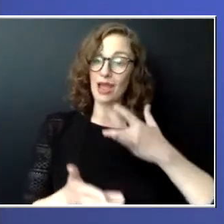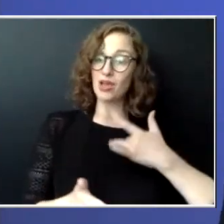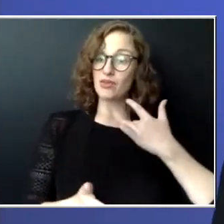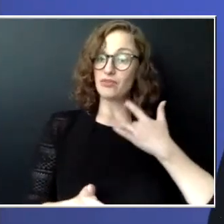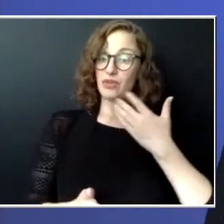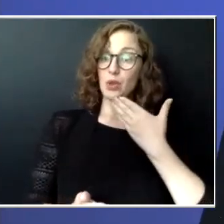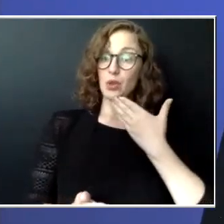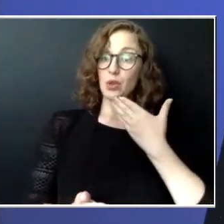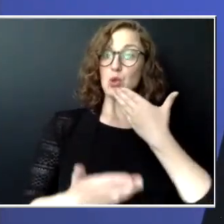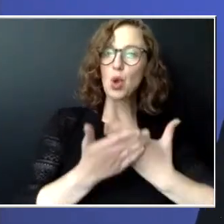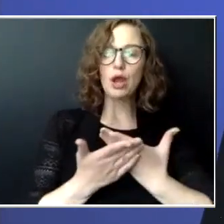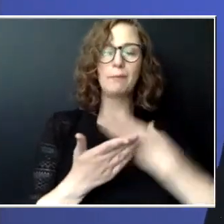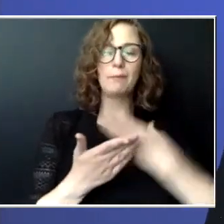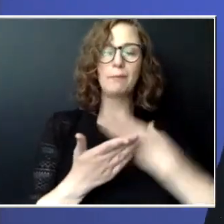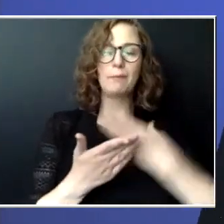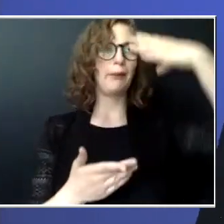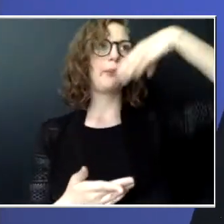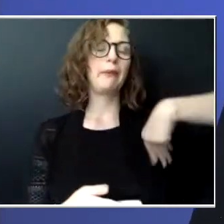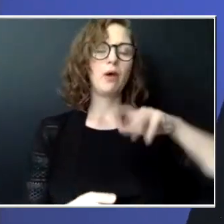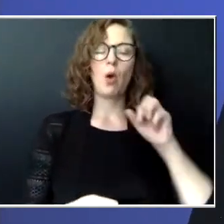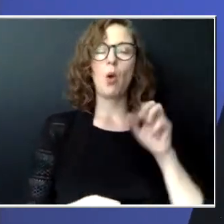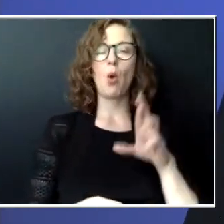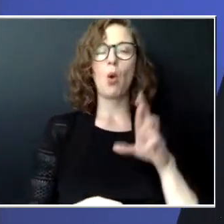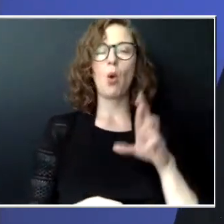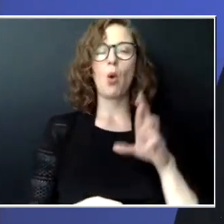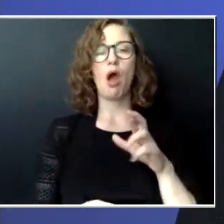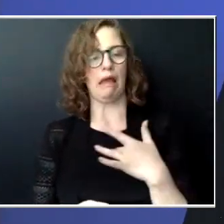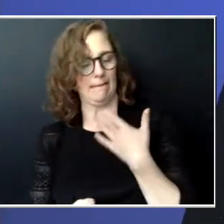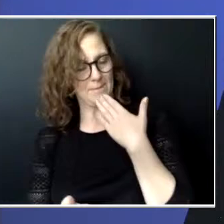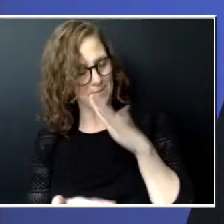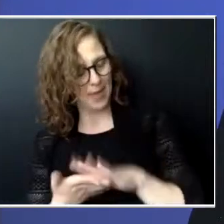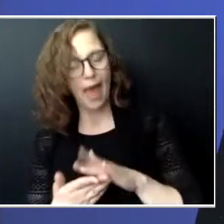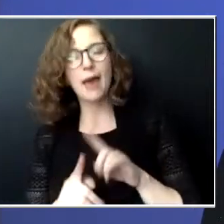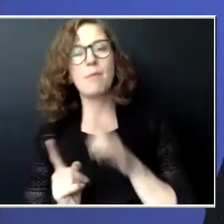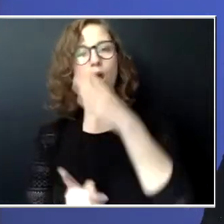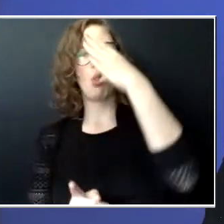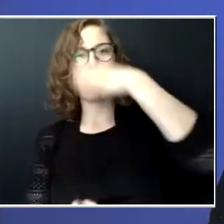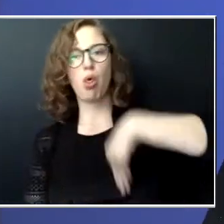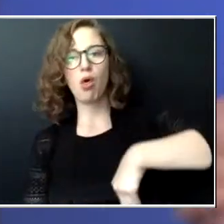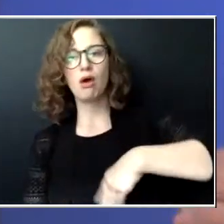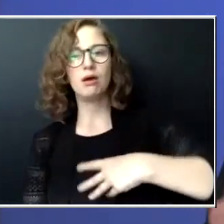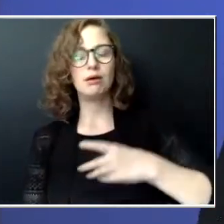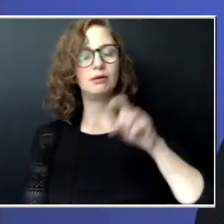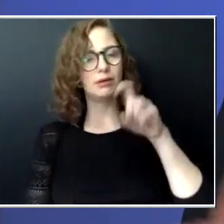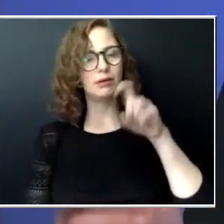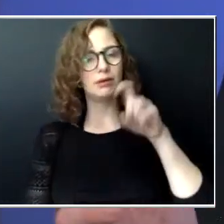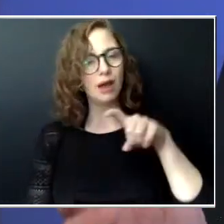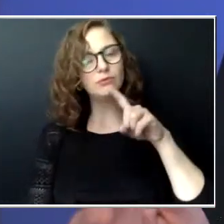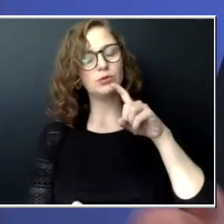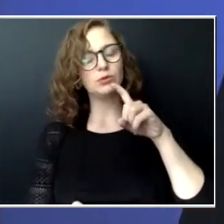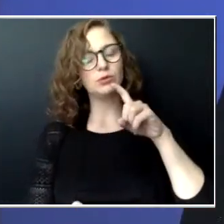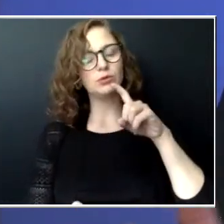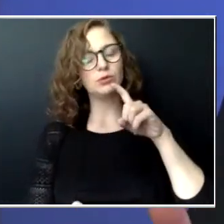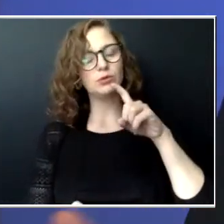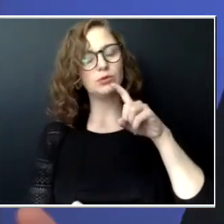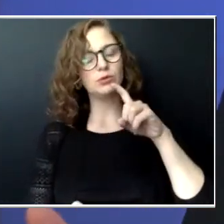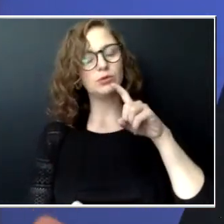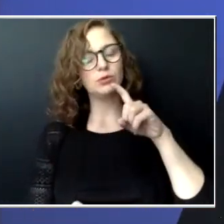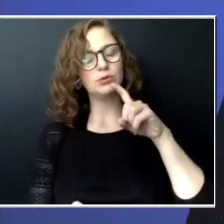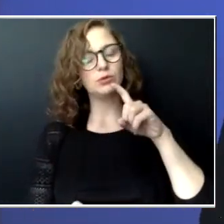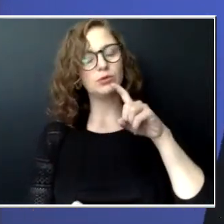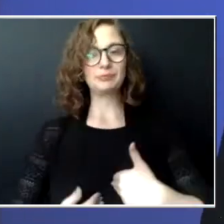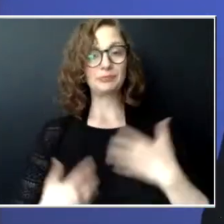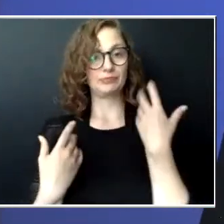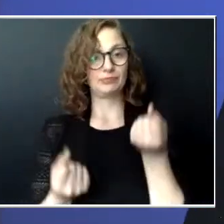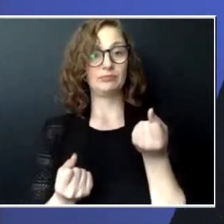it, and paying attention to one's body and health. And to jump ahead real quick, that's been part of the exciting part